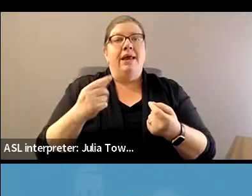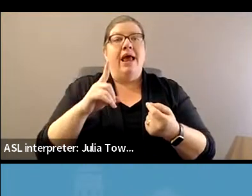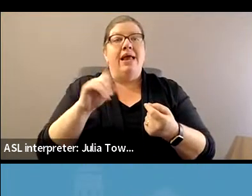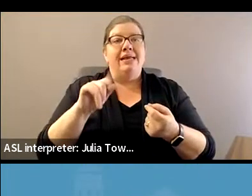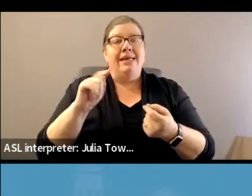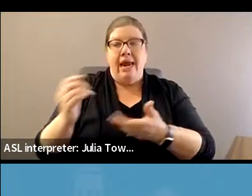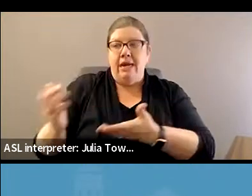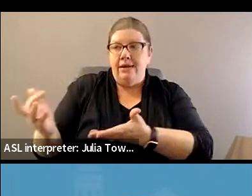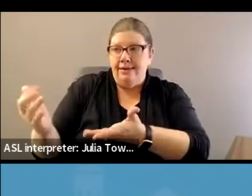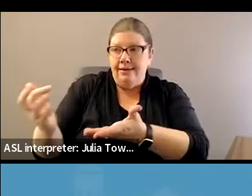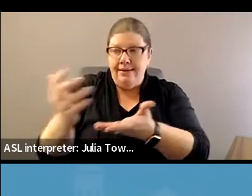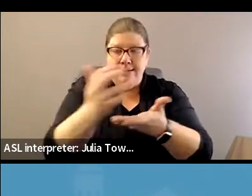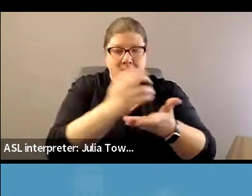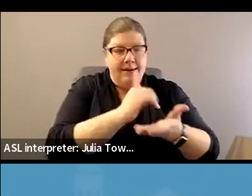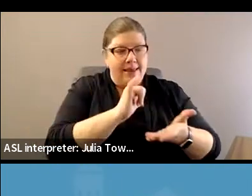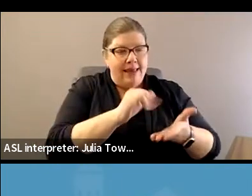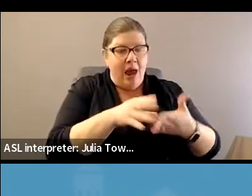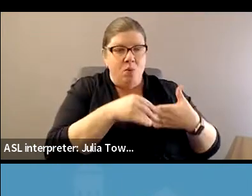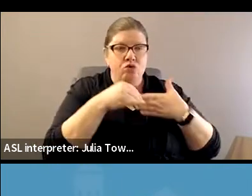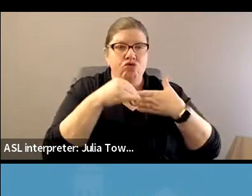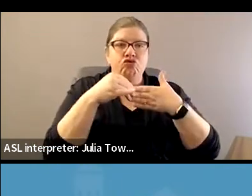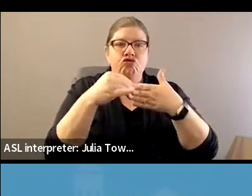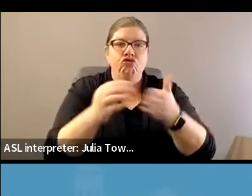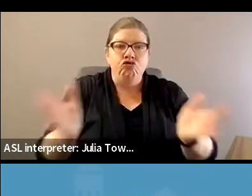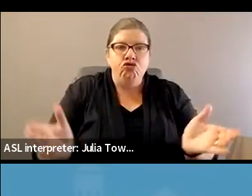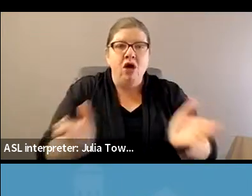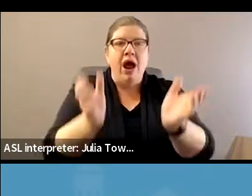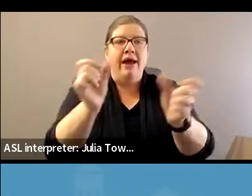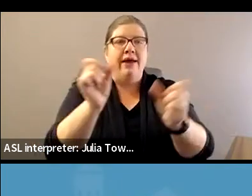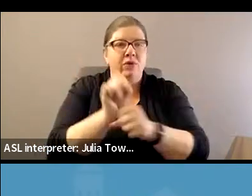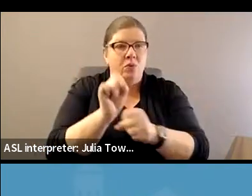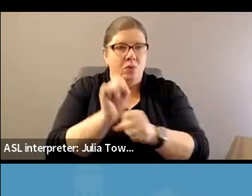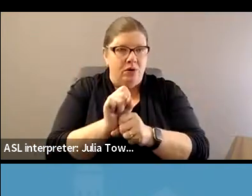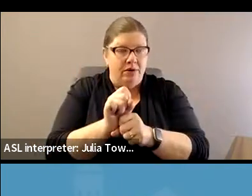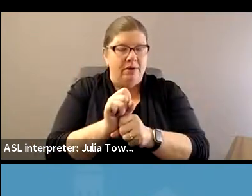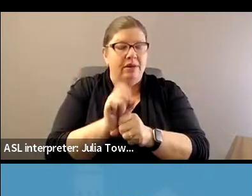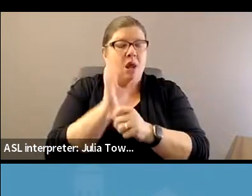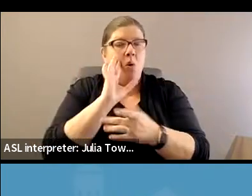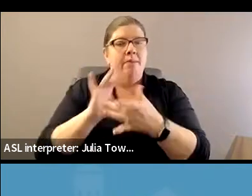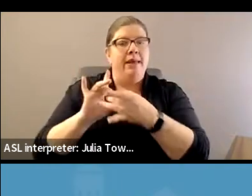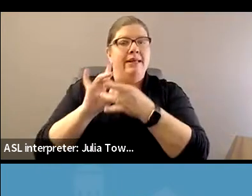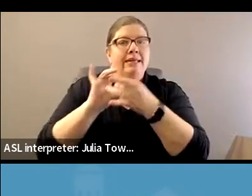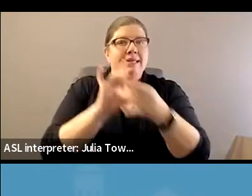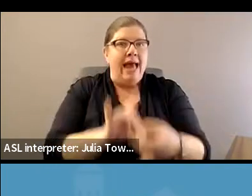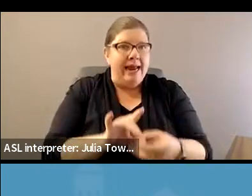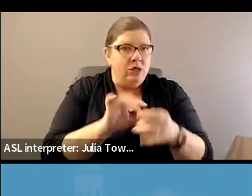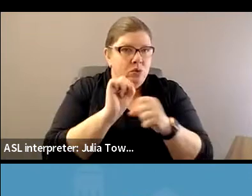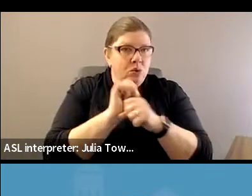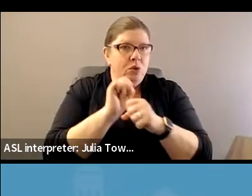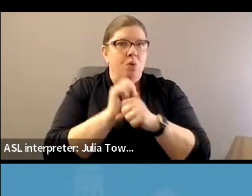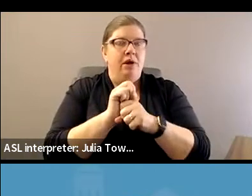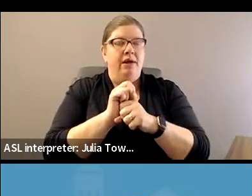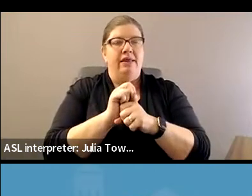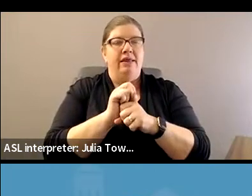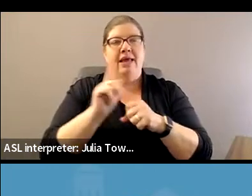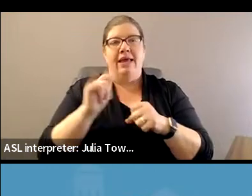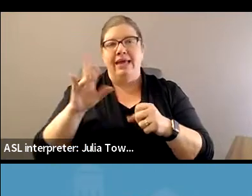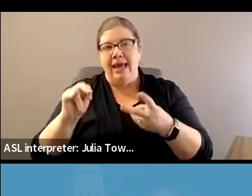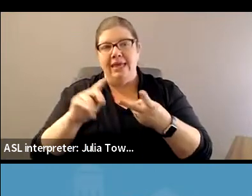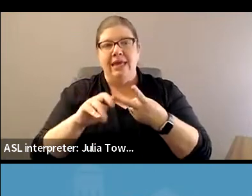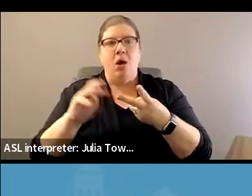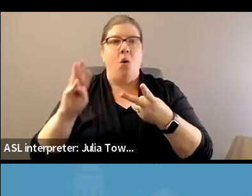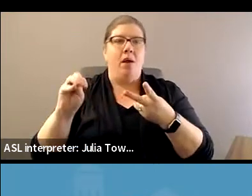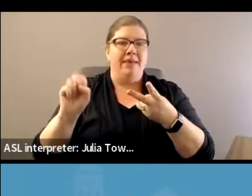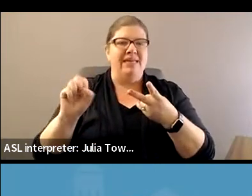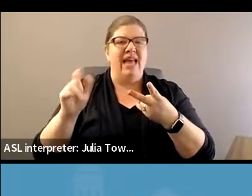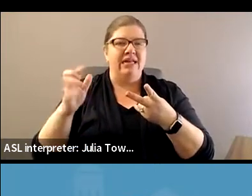data that will drive the work that will be, tied to the work that Kenya or Miss Edison was